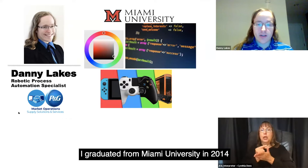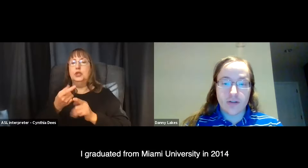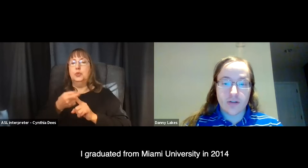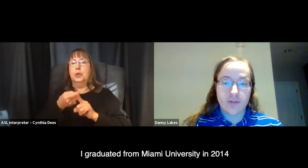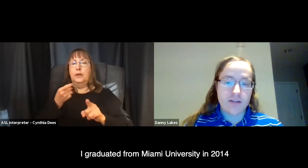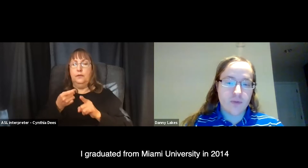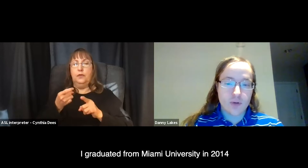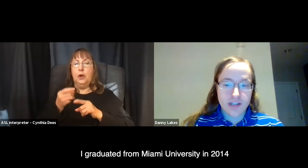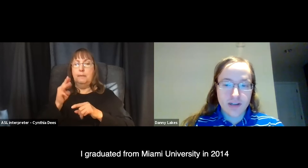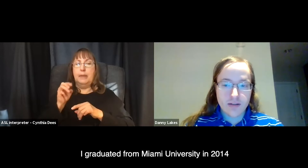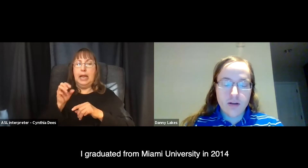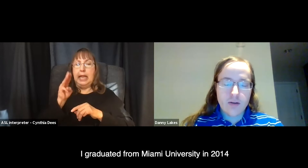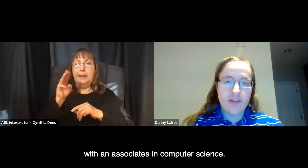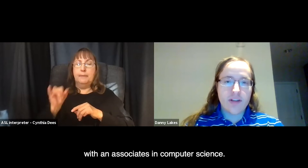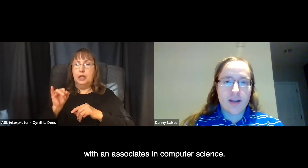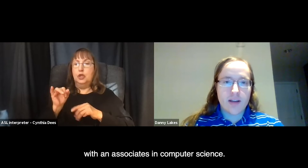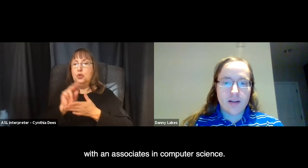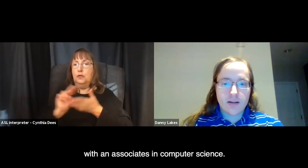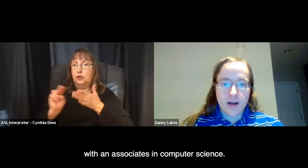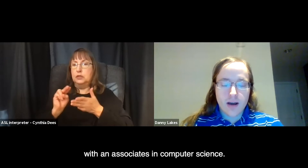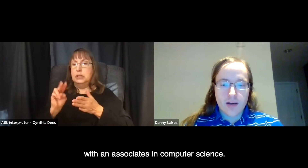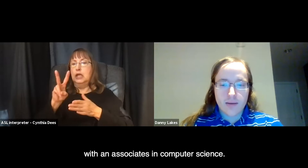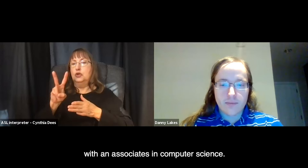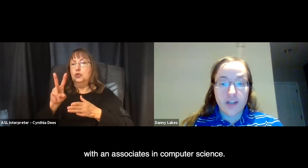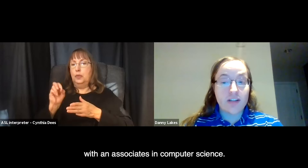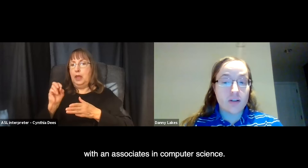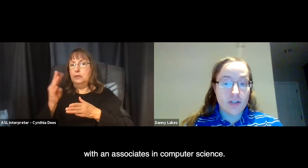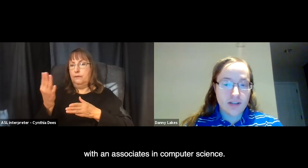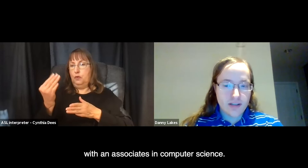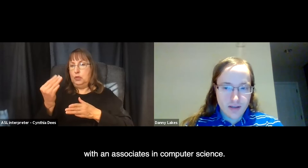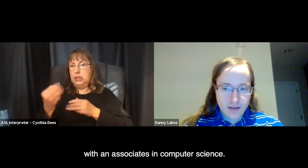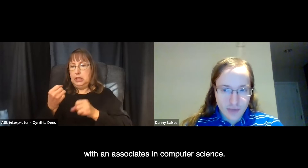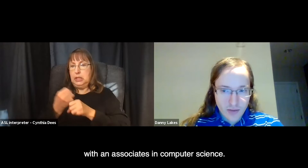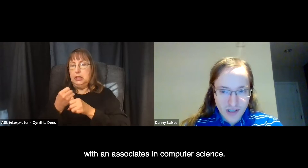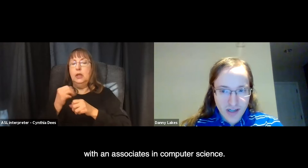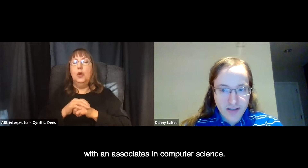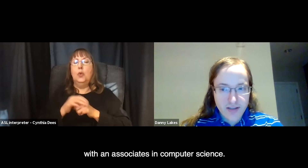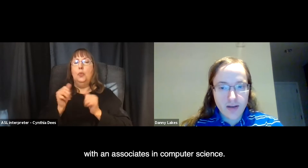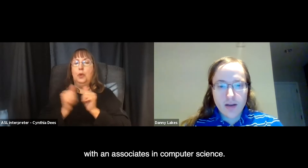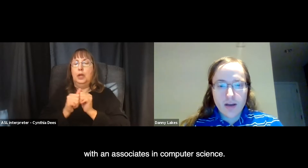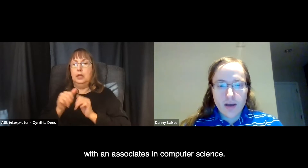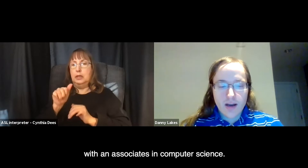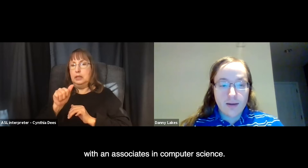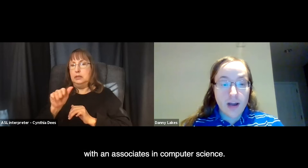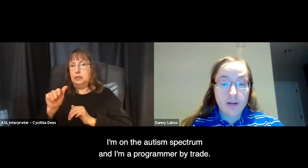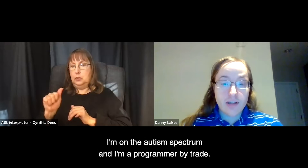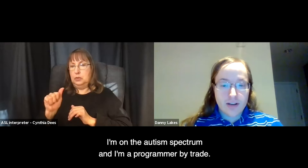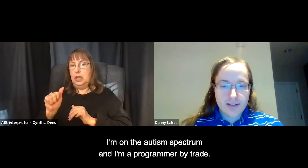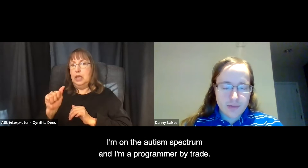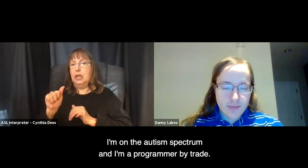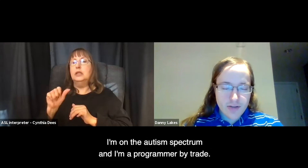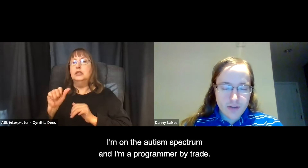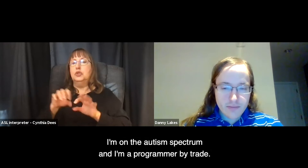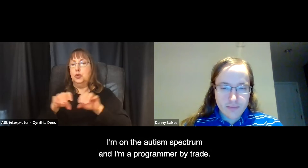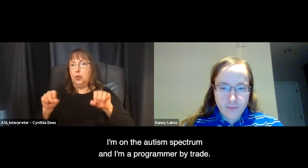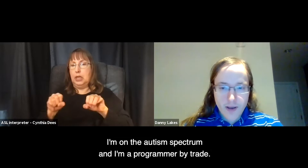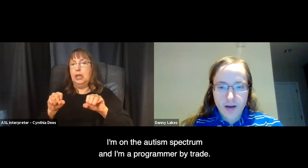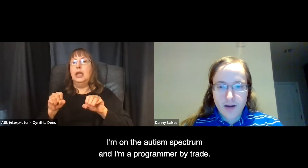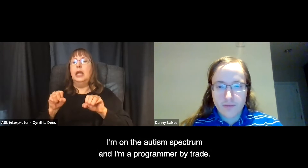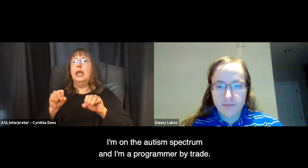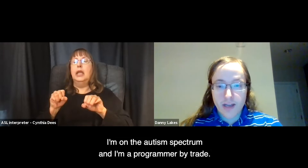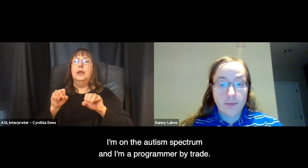University in 2014 with an associate's in computer science. I'm on the autism